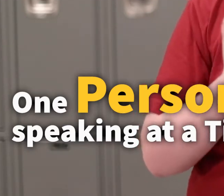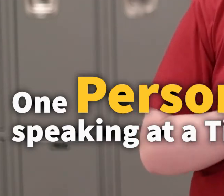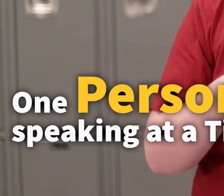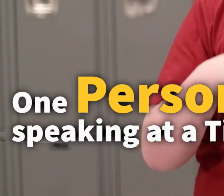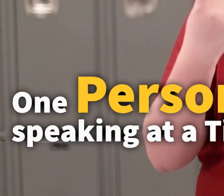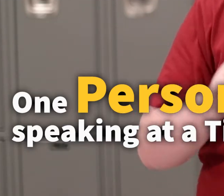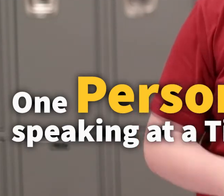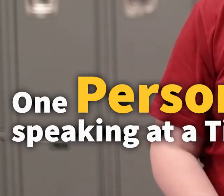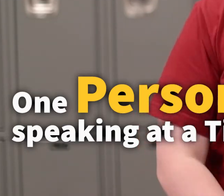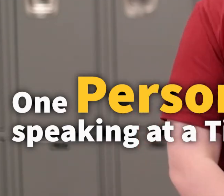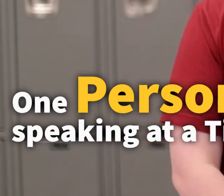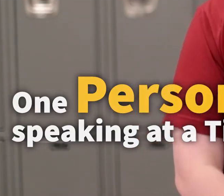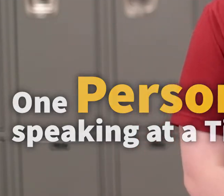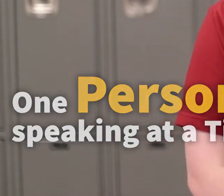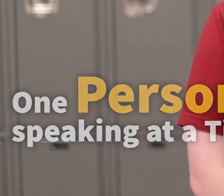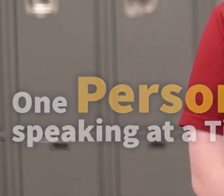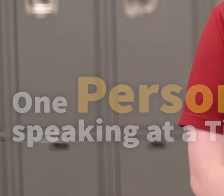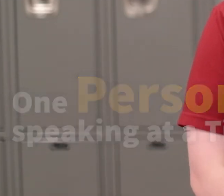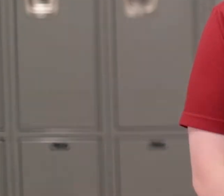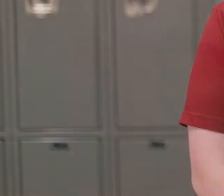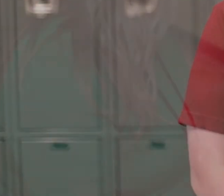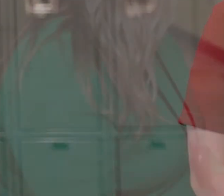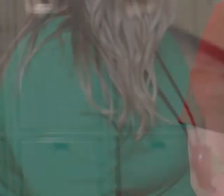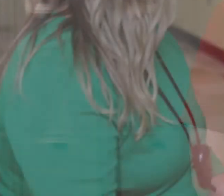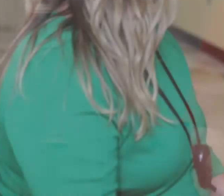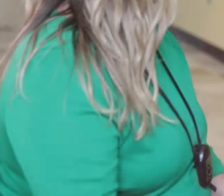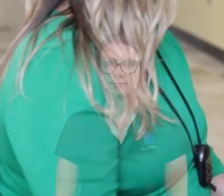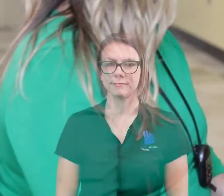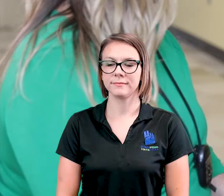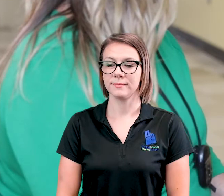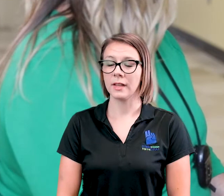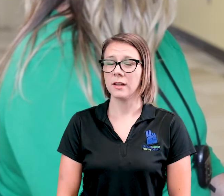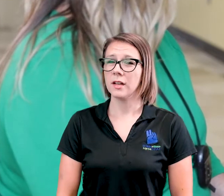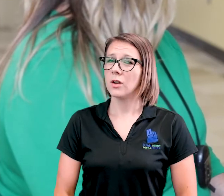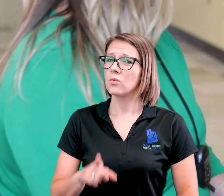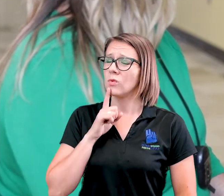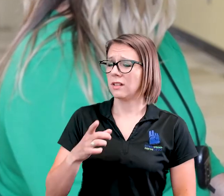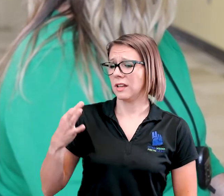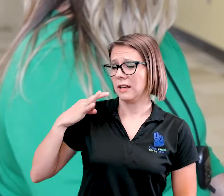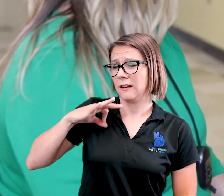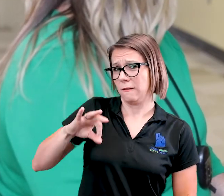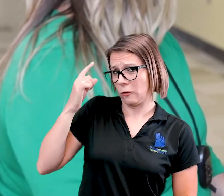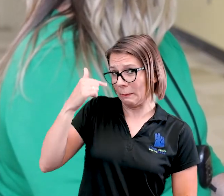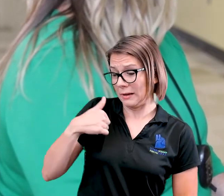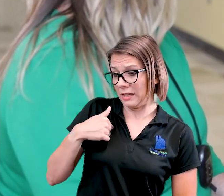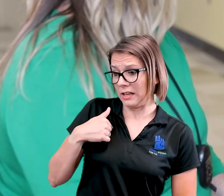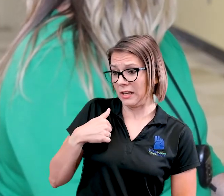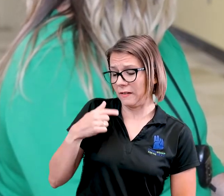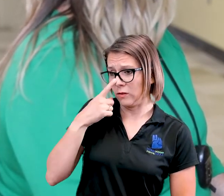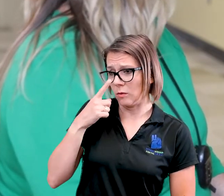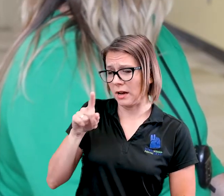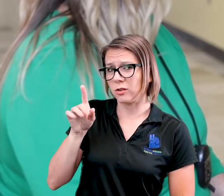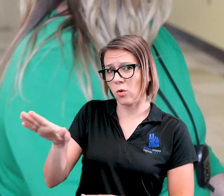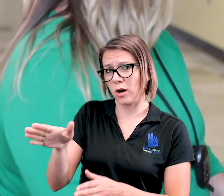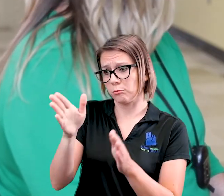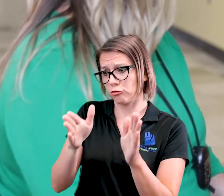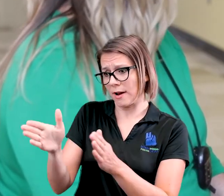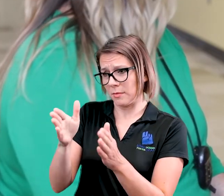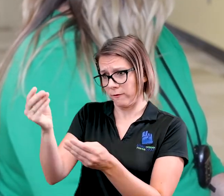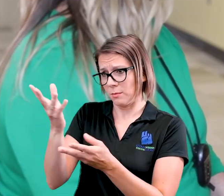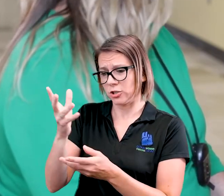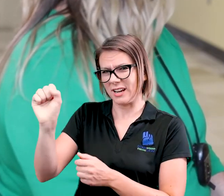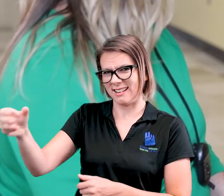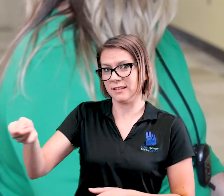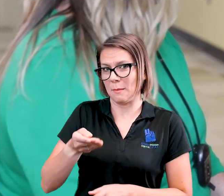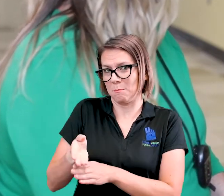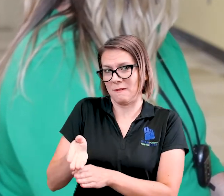because that can be hard for the interpreter. One of the things that will be really helpful this school year is if I can get your materials in advance so I can prep. Kind